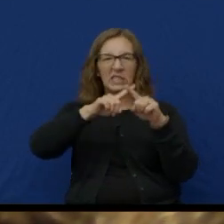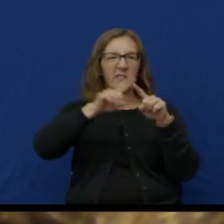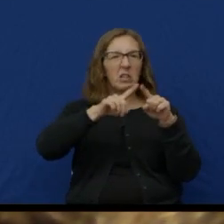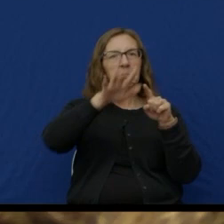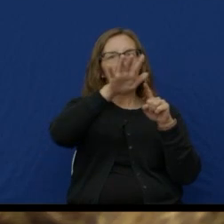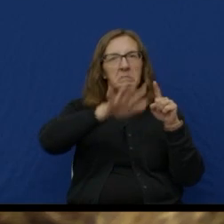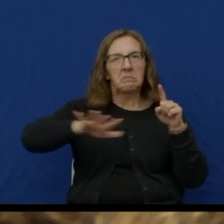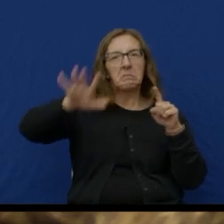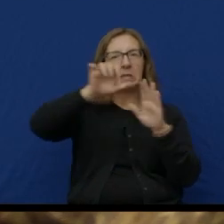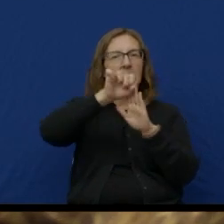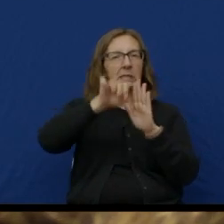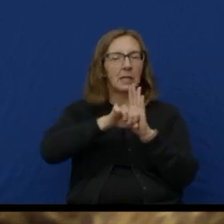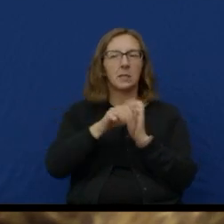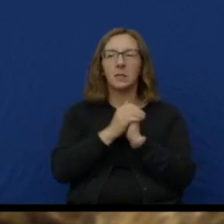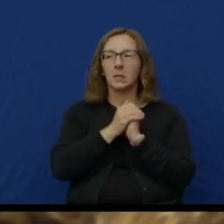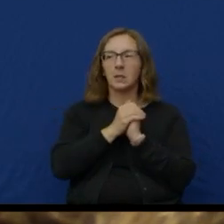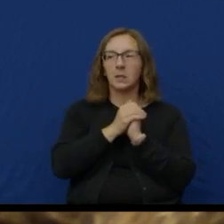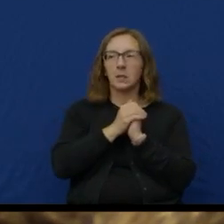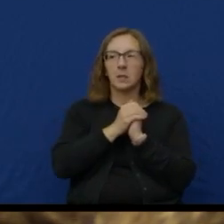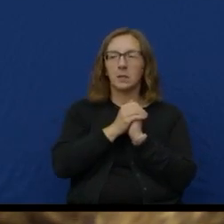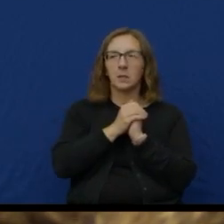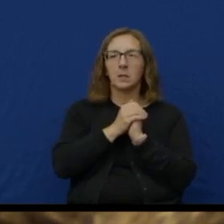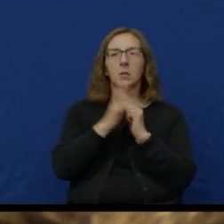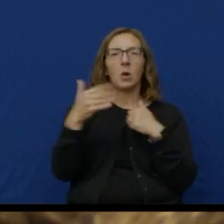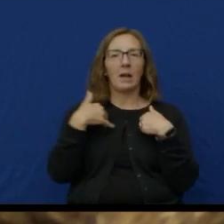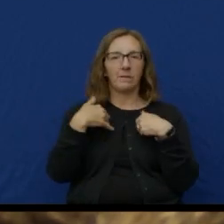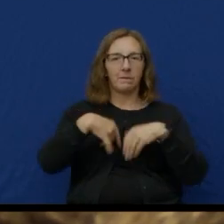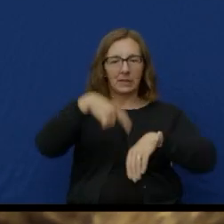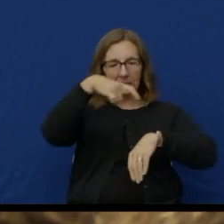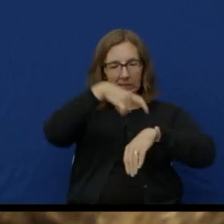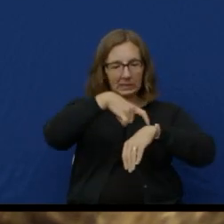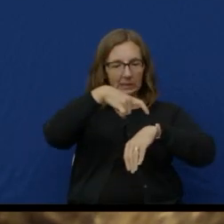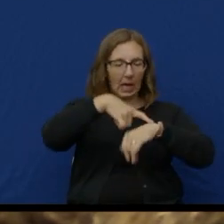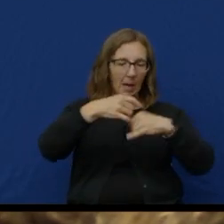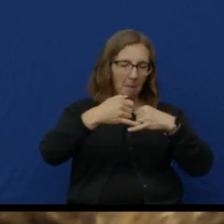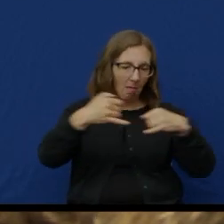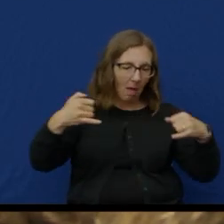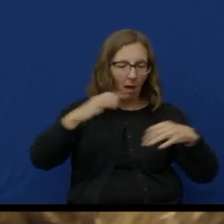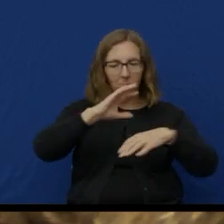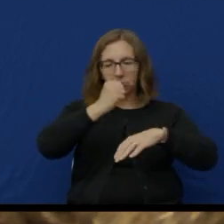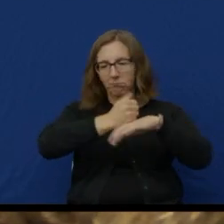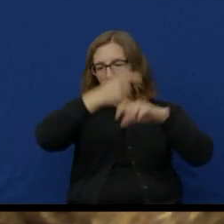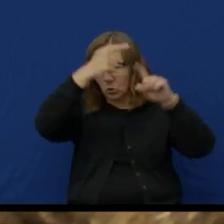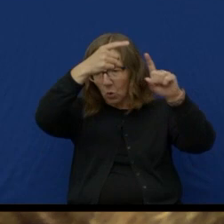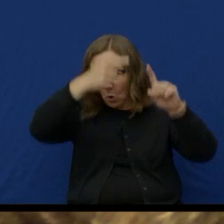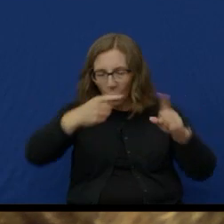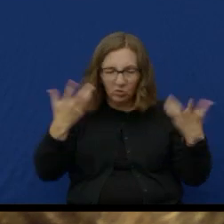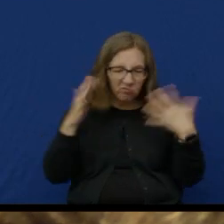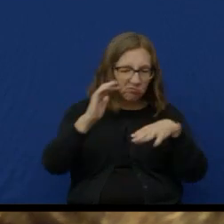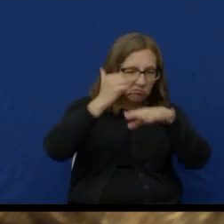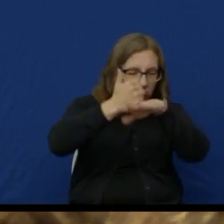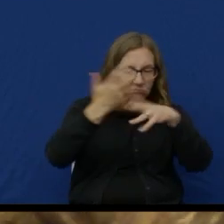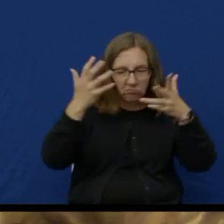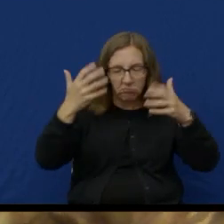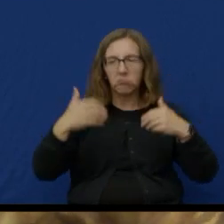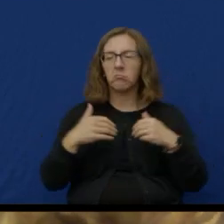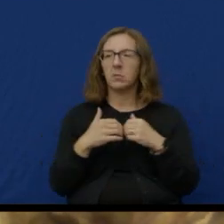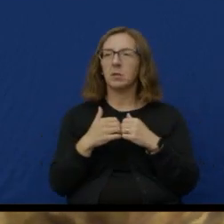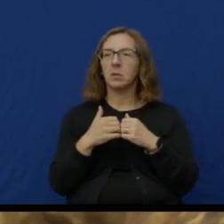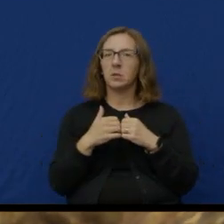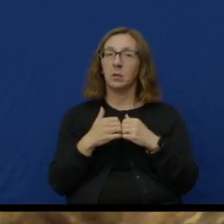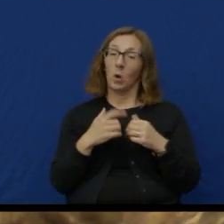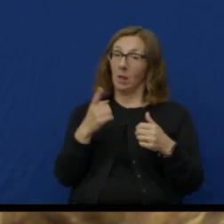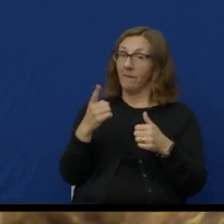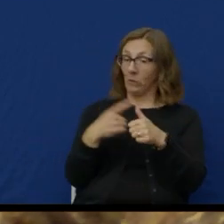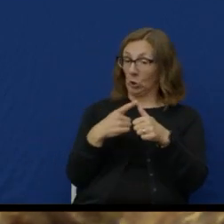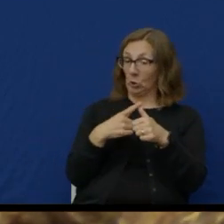the state. So there is a timeline, set goals. The establishment, number one, would